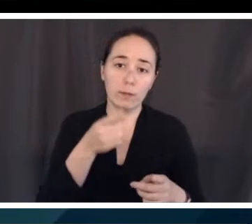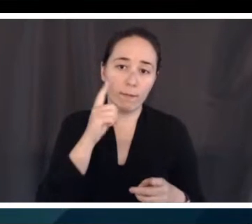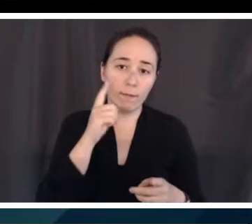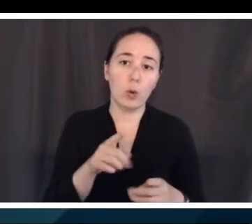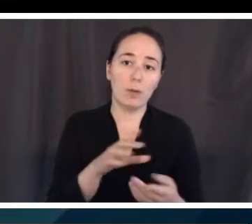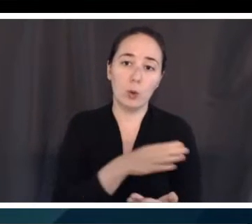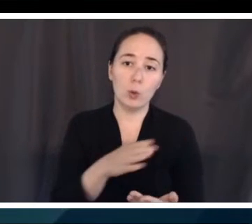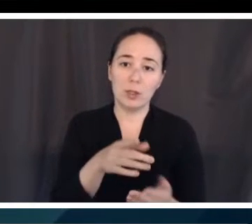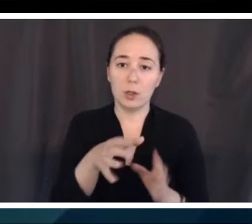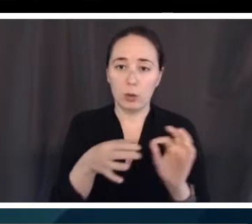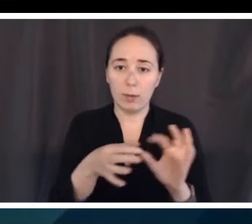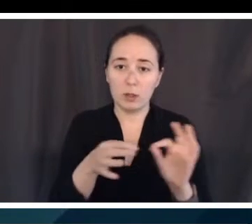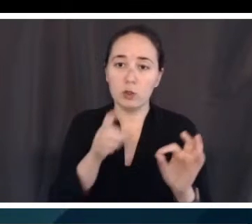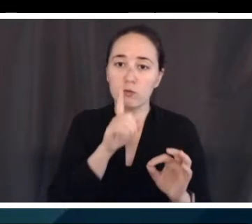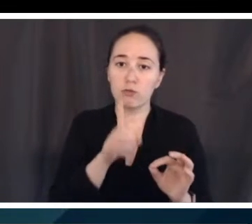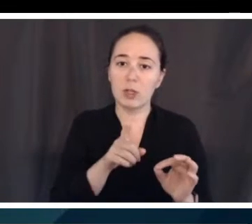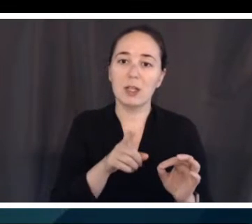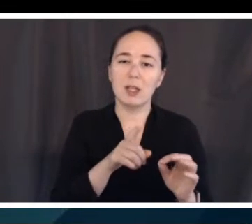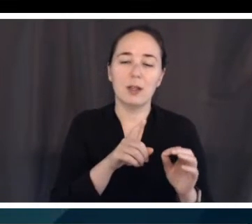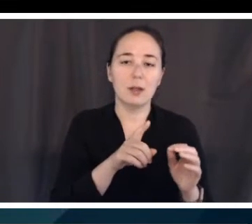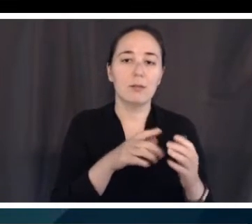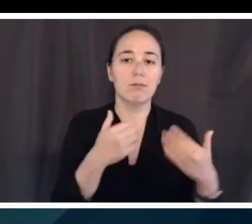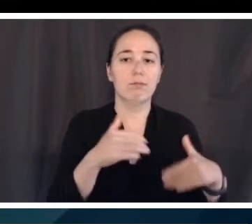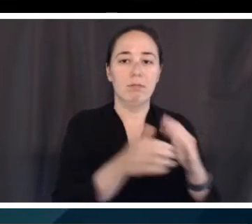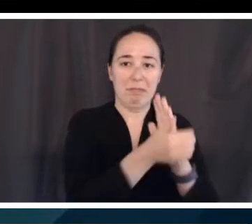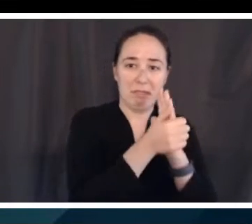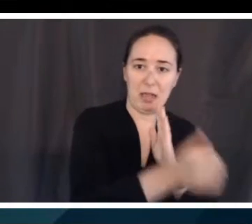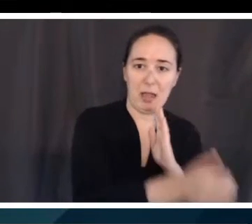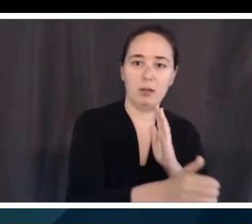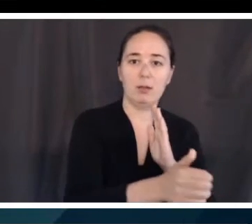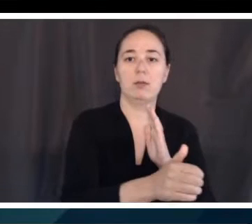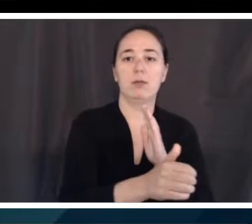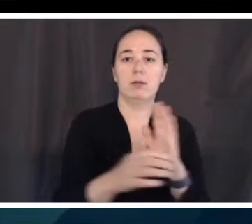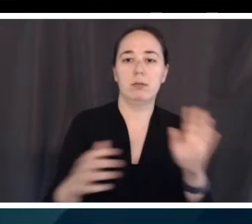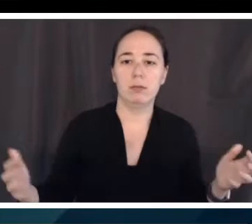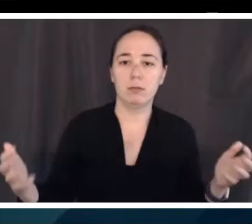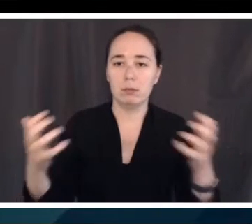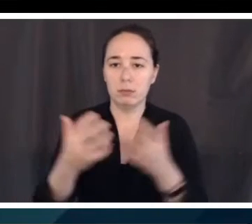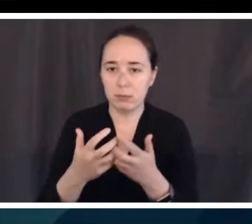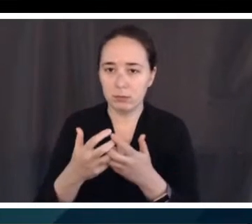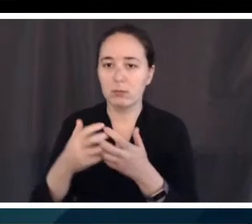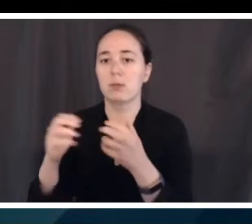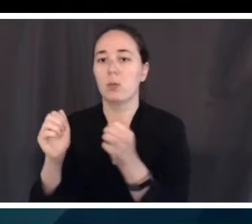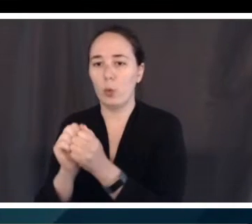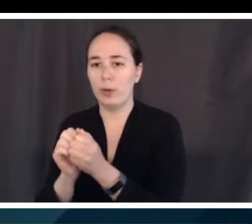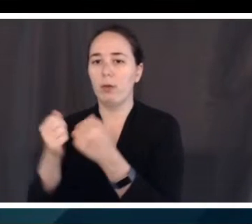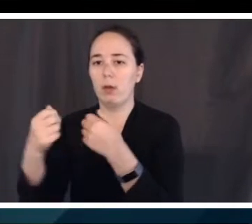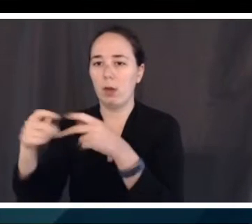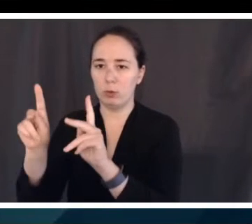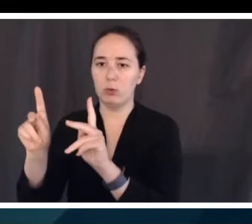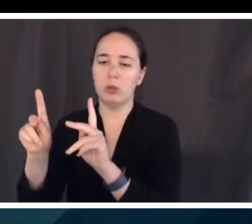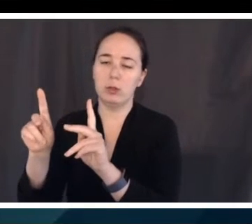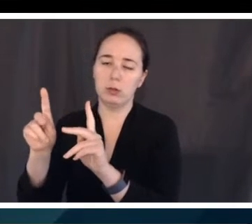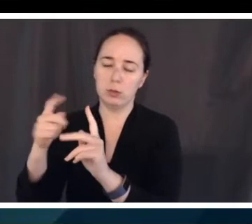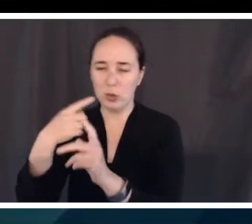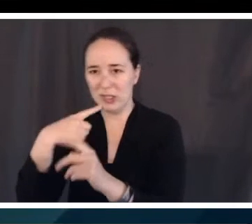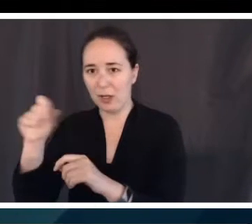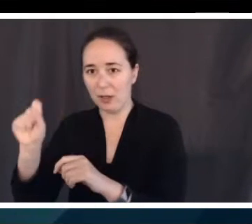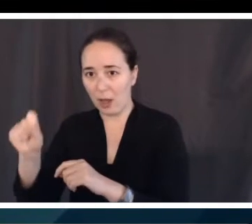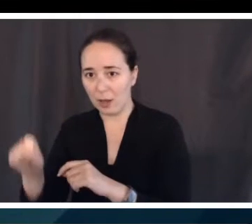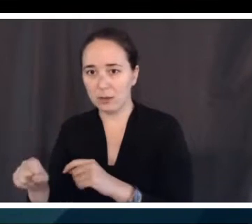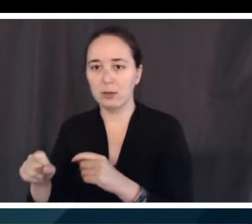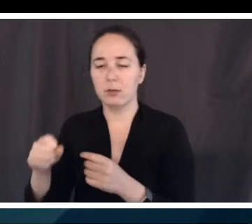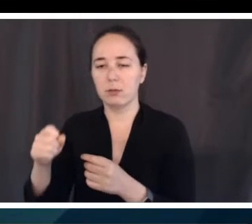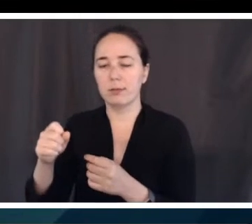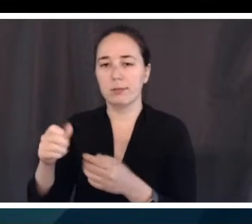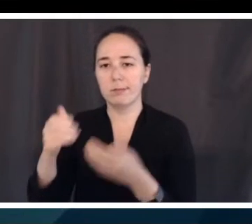deep, God given talent. But combined with, I'm sure it didn't really take off for you until you started to say yes, until you started